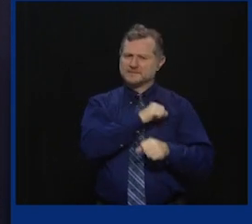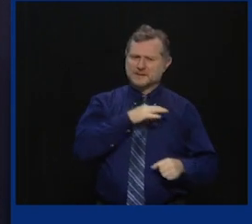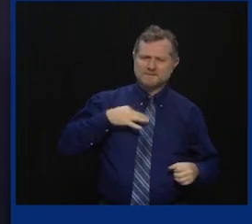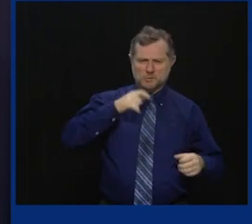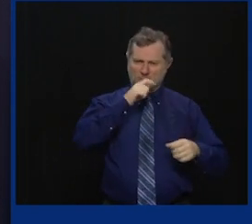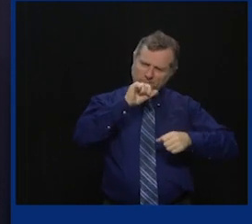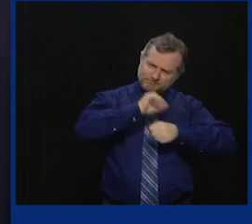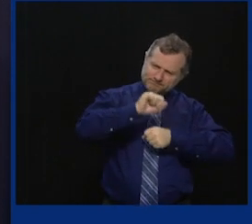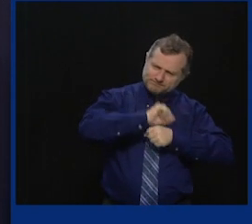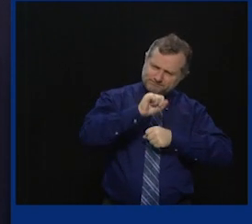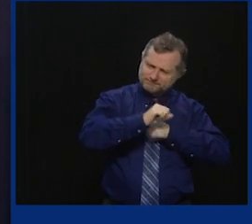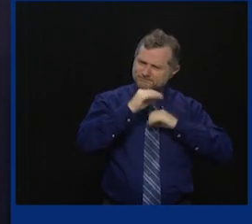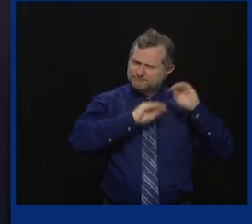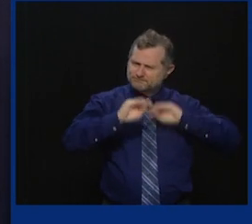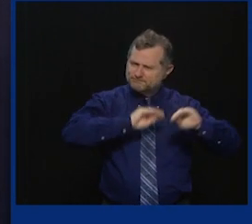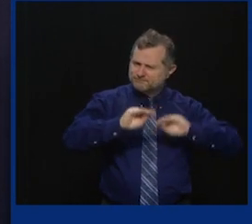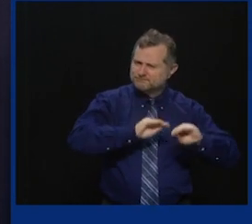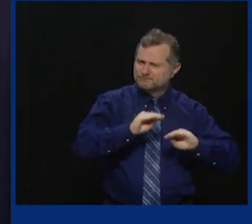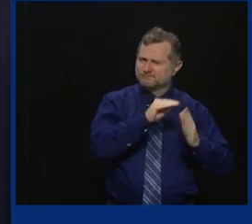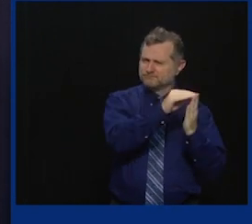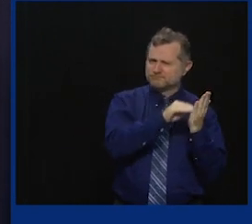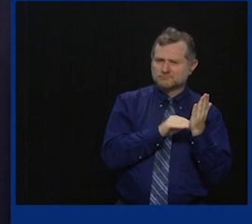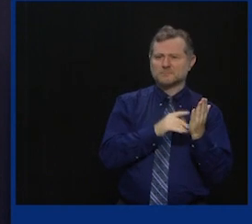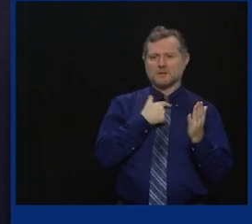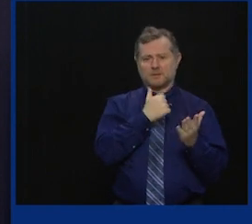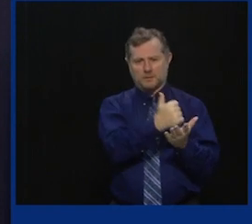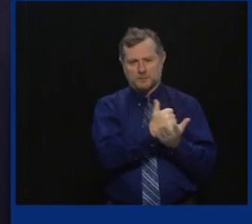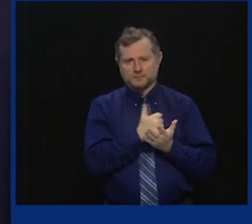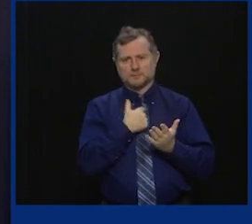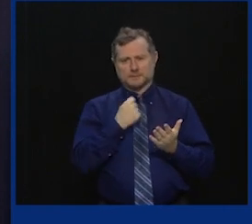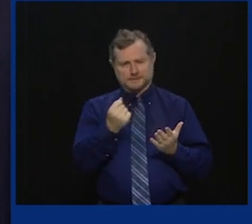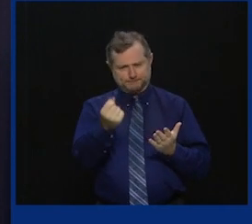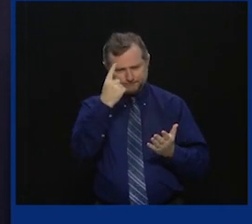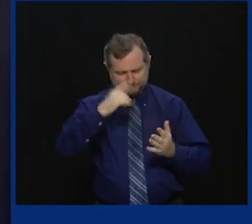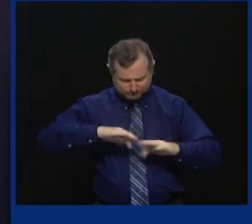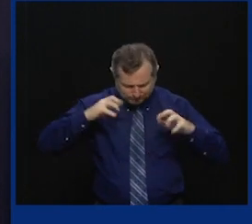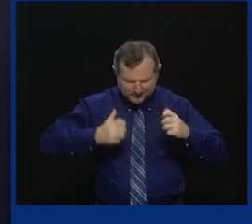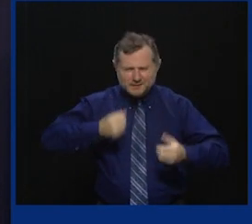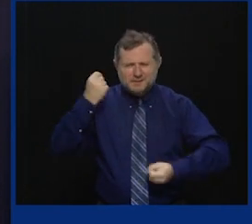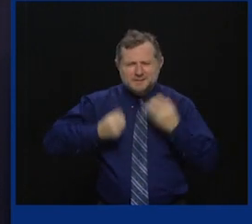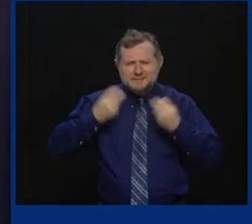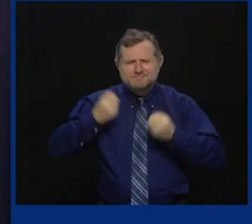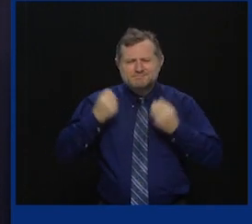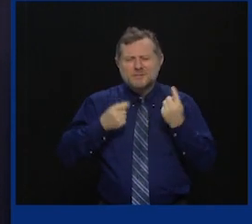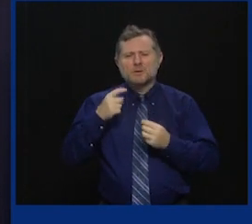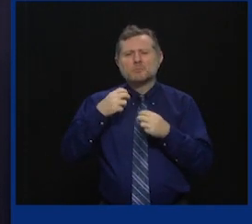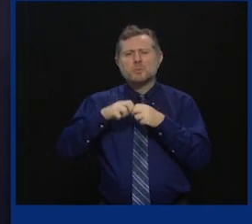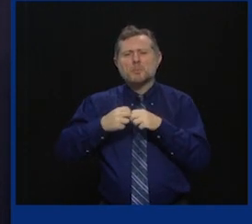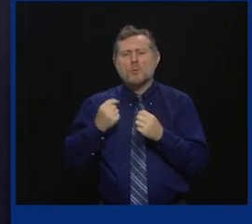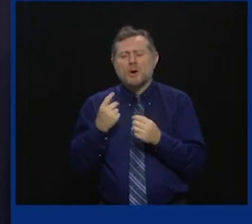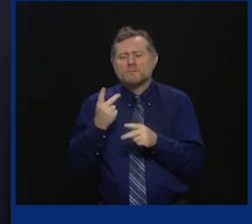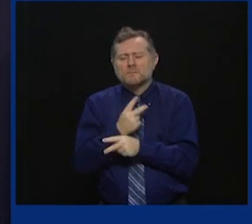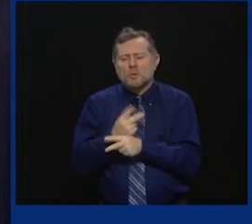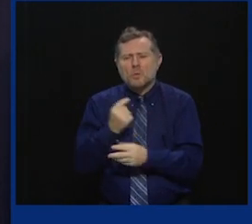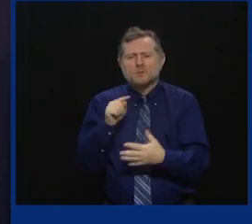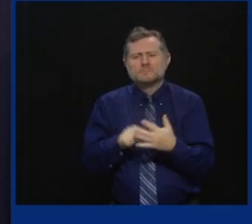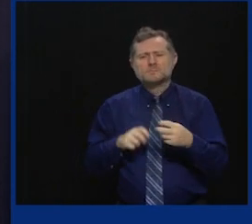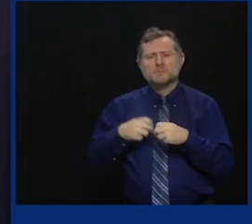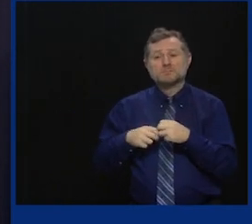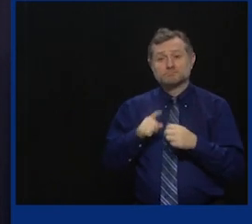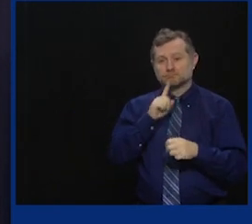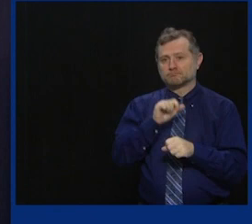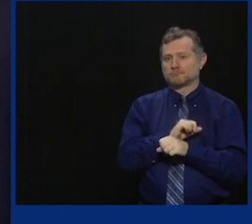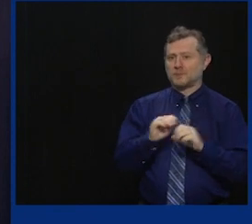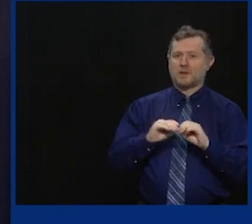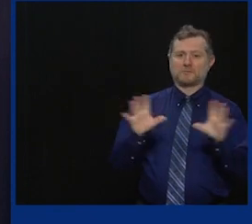us unpeel this situation and find out what we can do for a facility that is, no, not run by the state of New York. That's very obvious.